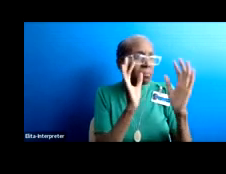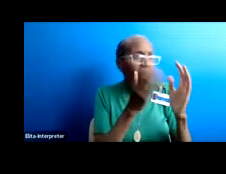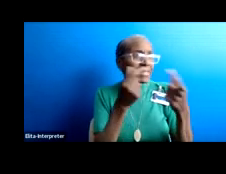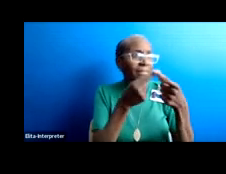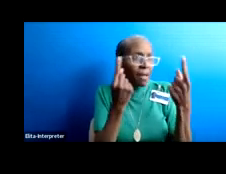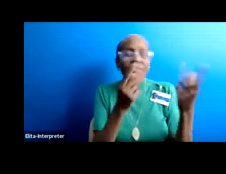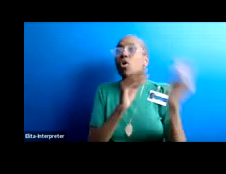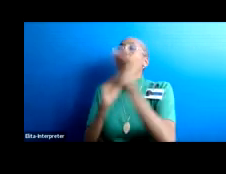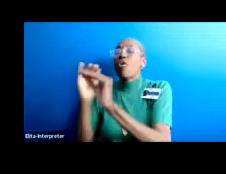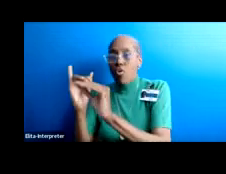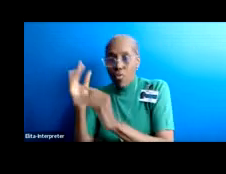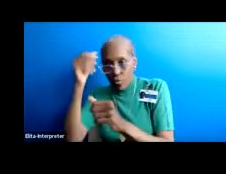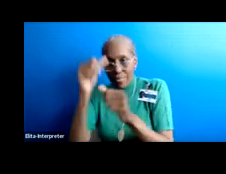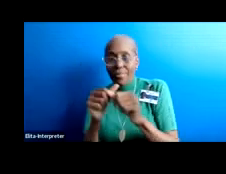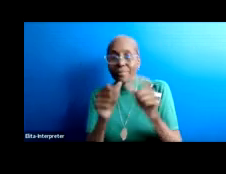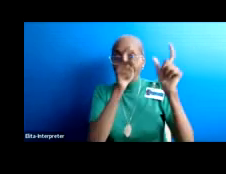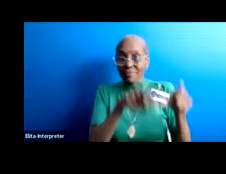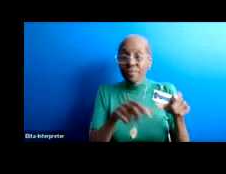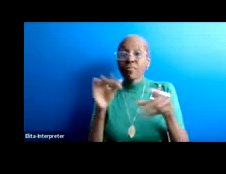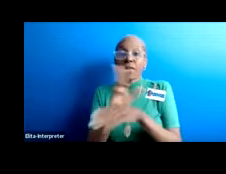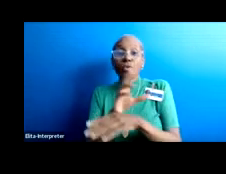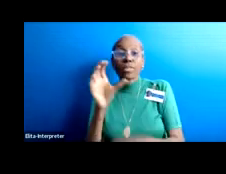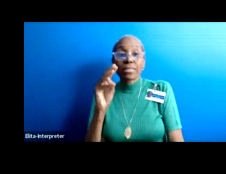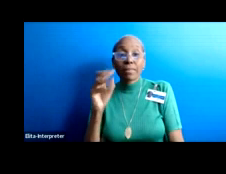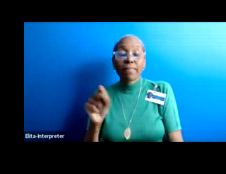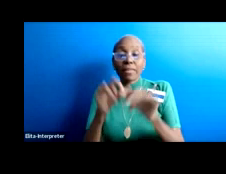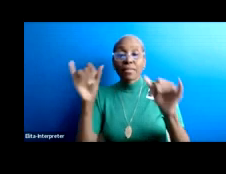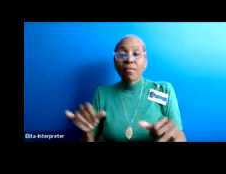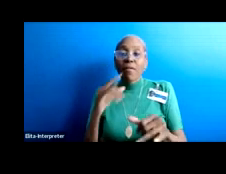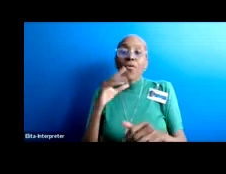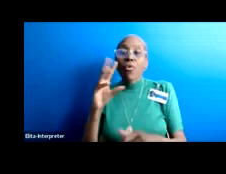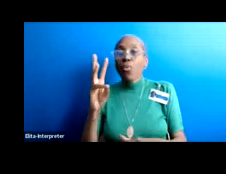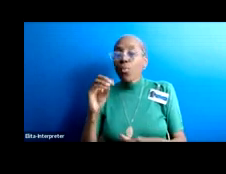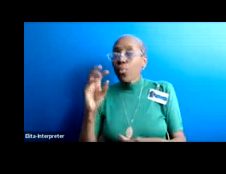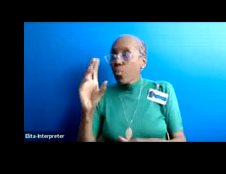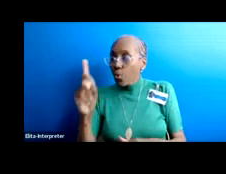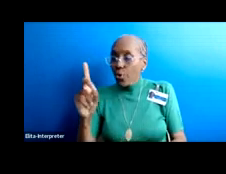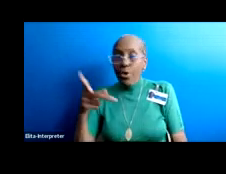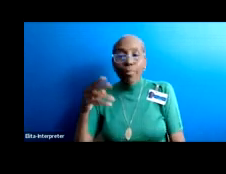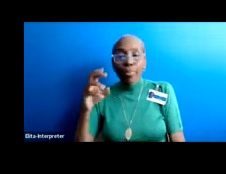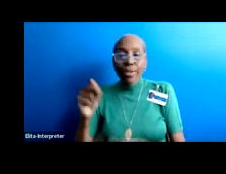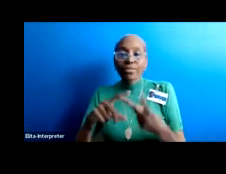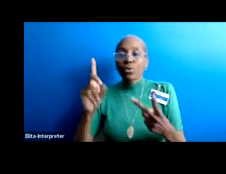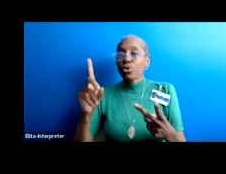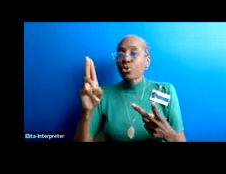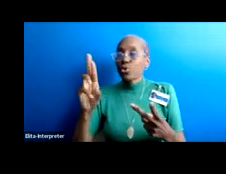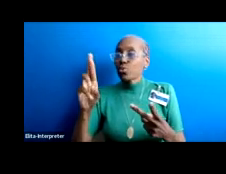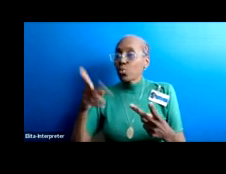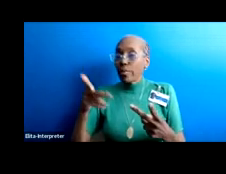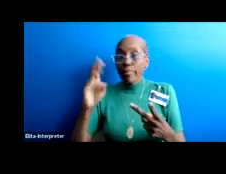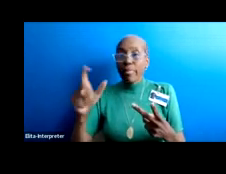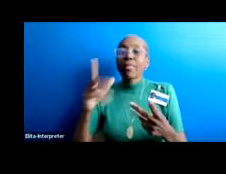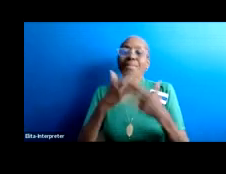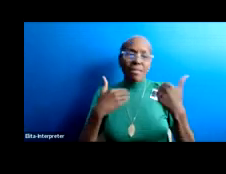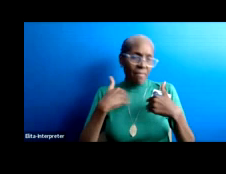I'll also add to this that if you are using a CMS system such as WordPress or Drupal, a lot of those have some